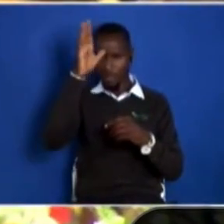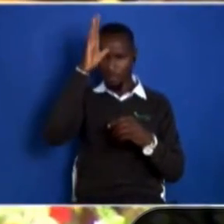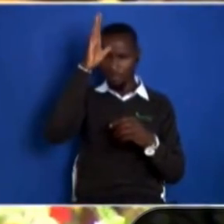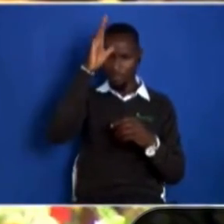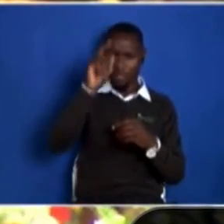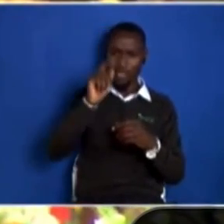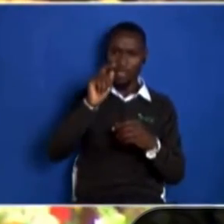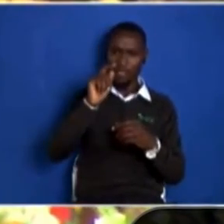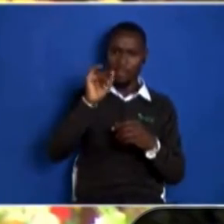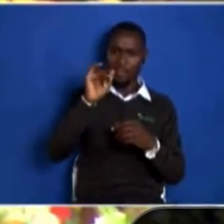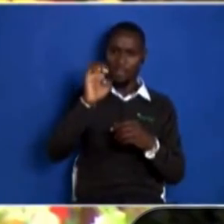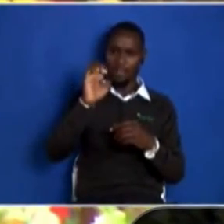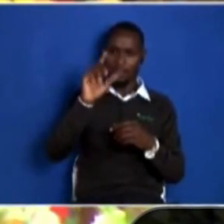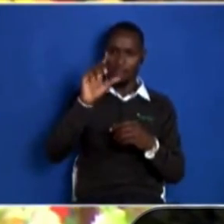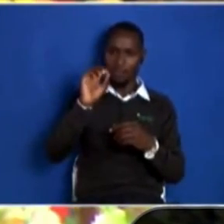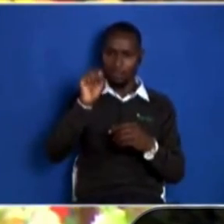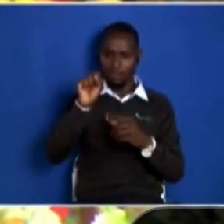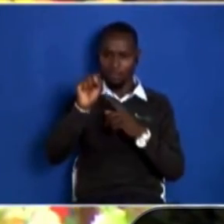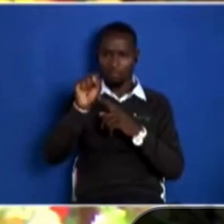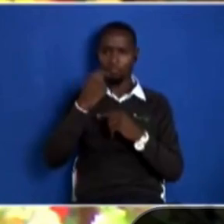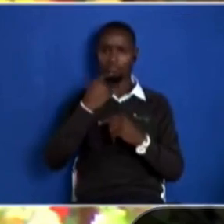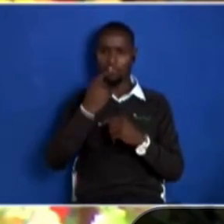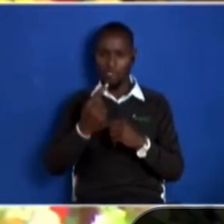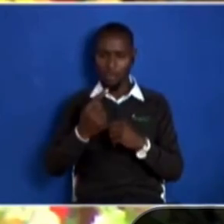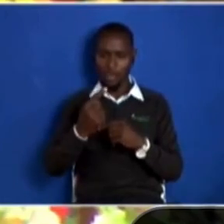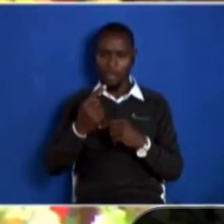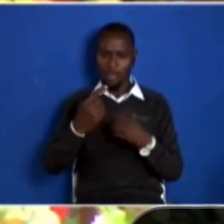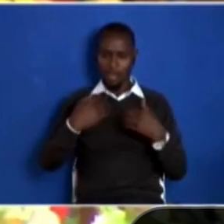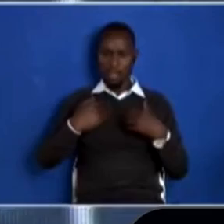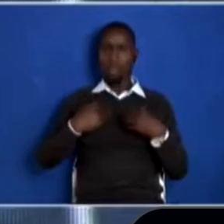here you used to have an ex-president, the